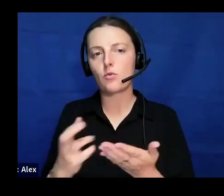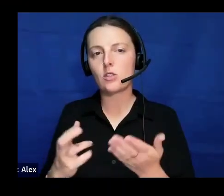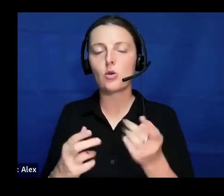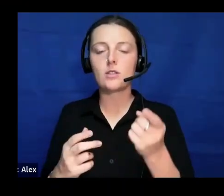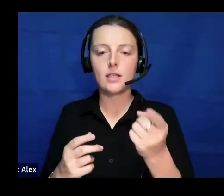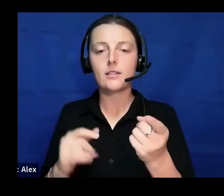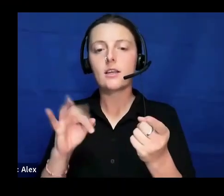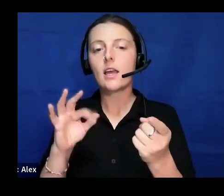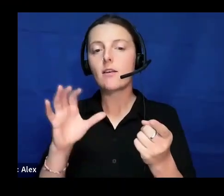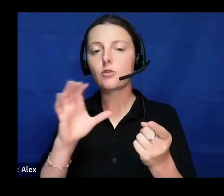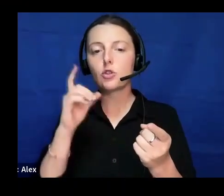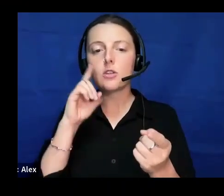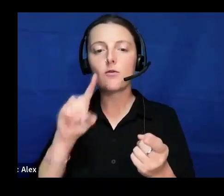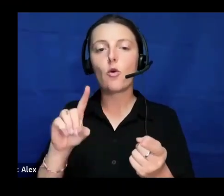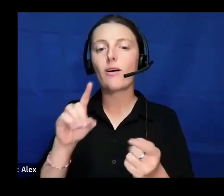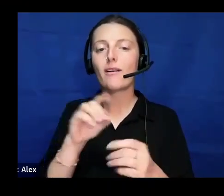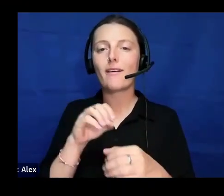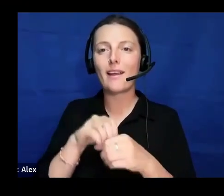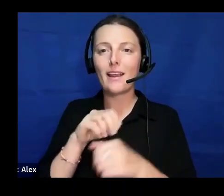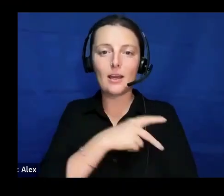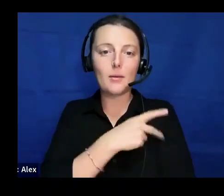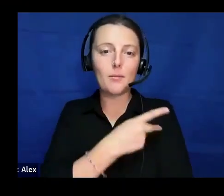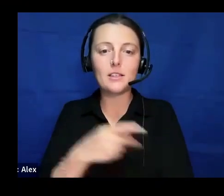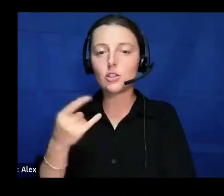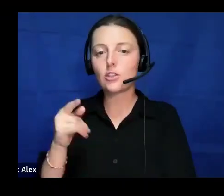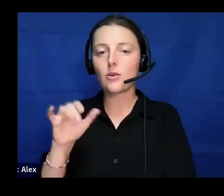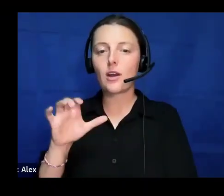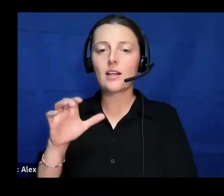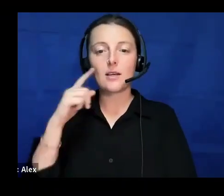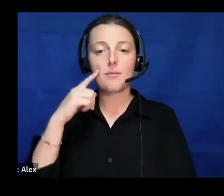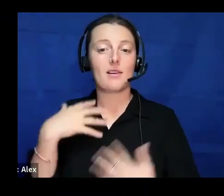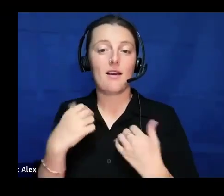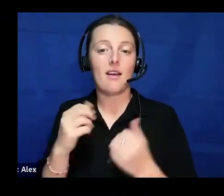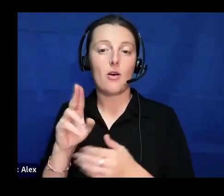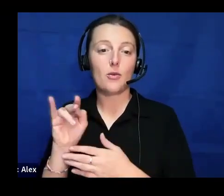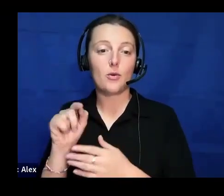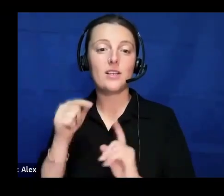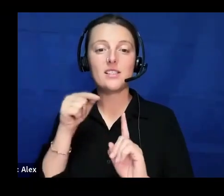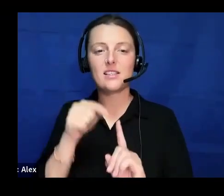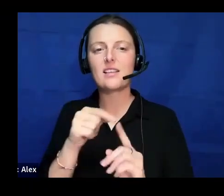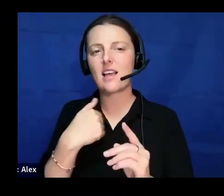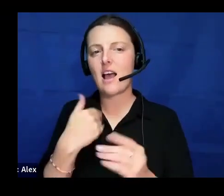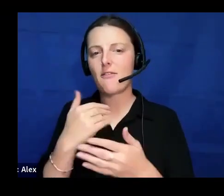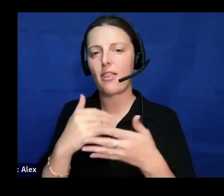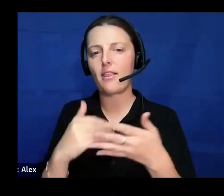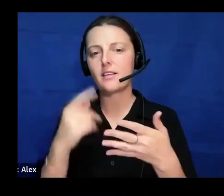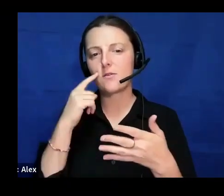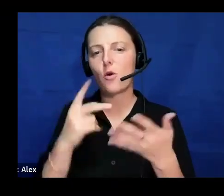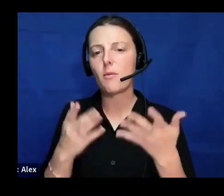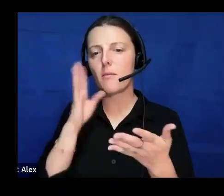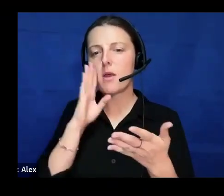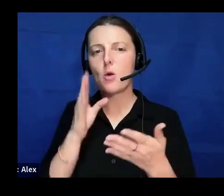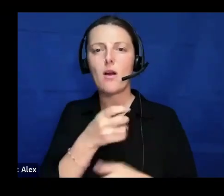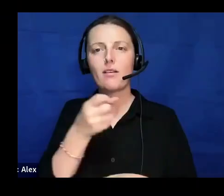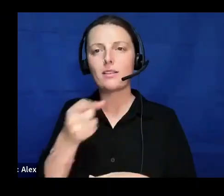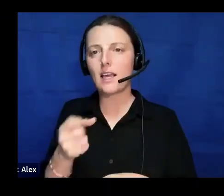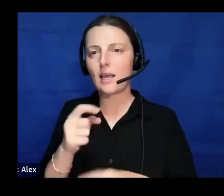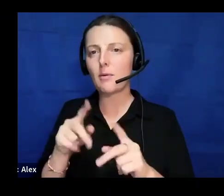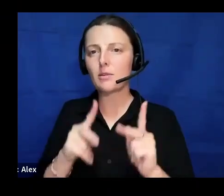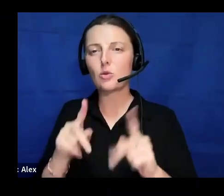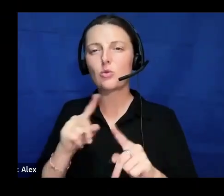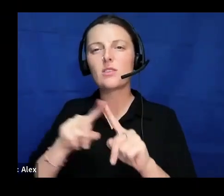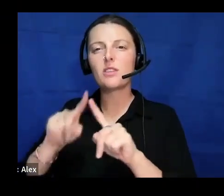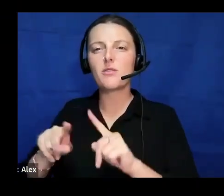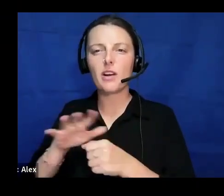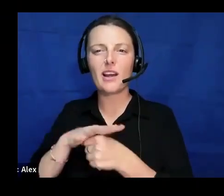of spaces that might be able to take people in different areas of the state. And